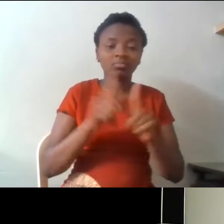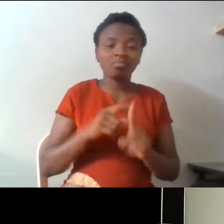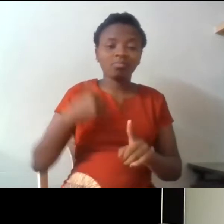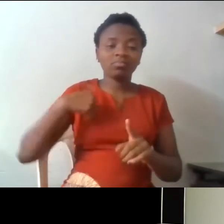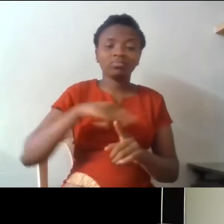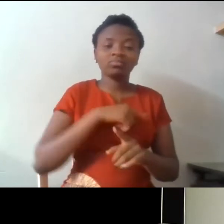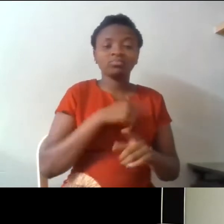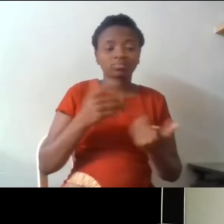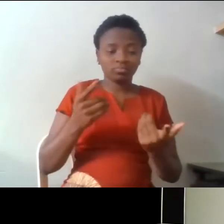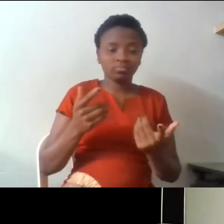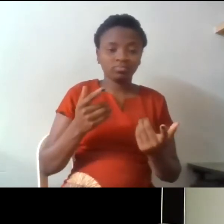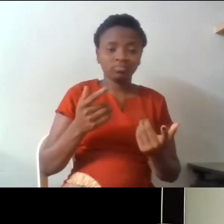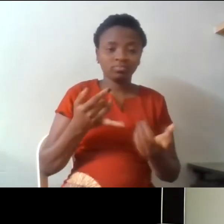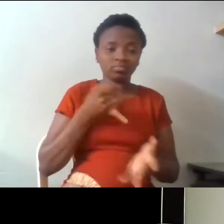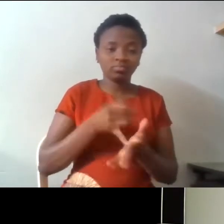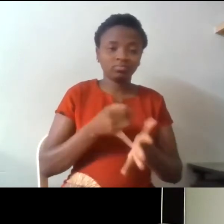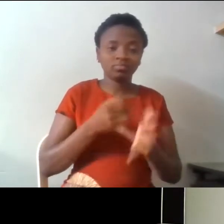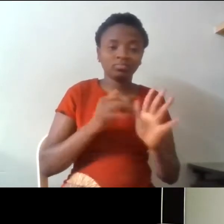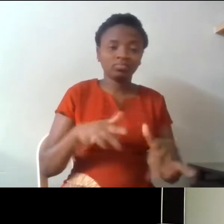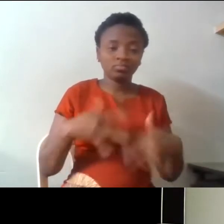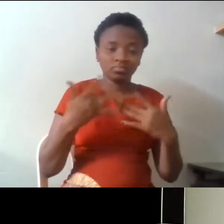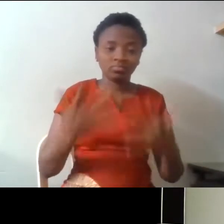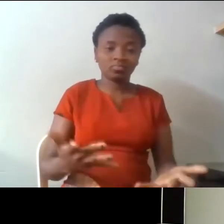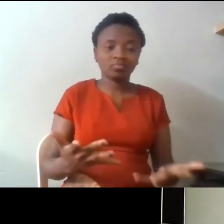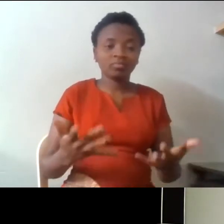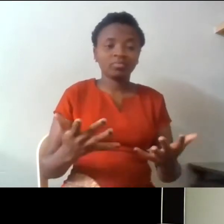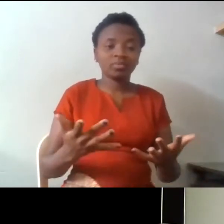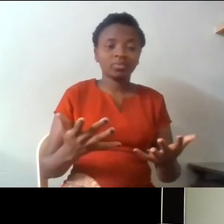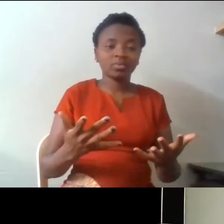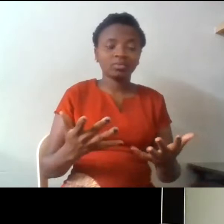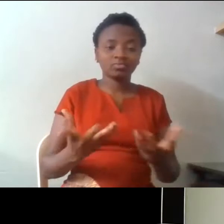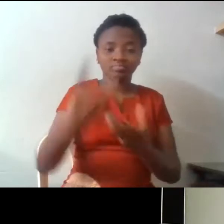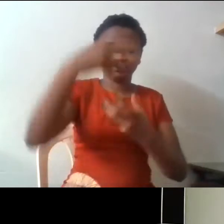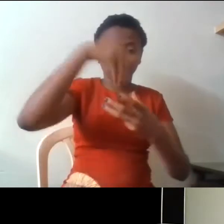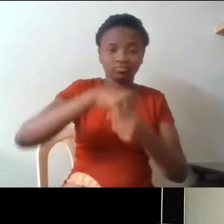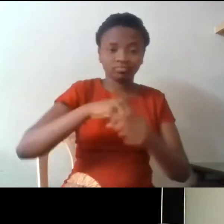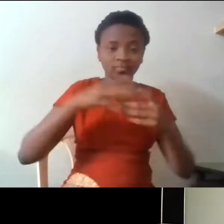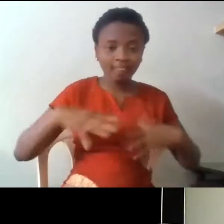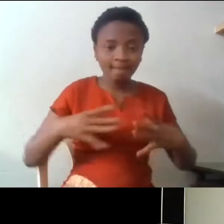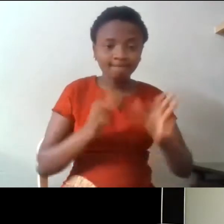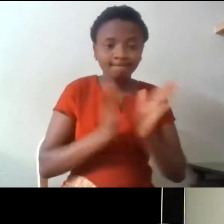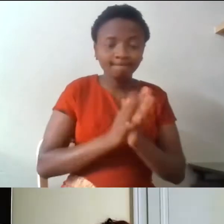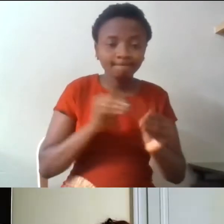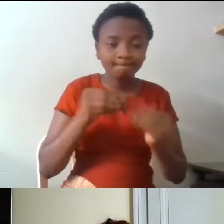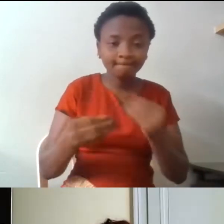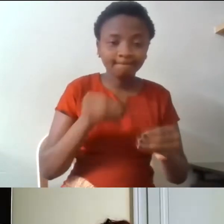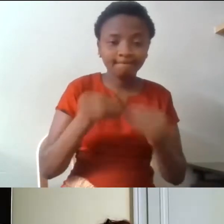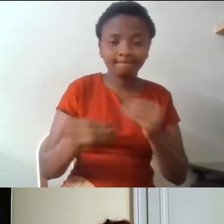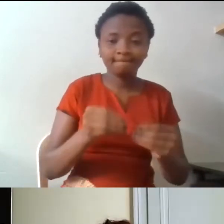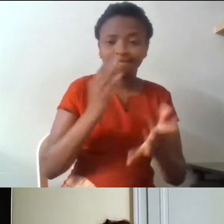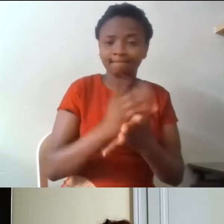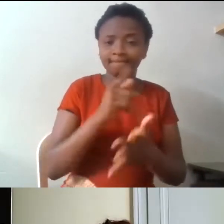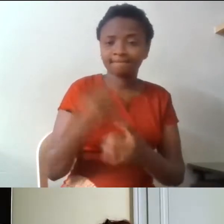global discussion around how to include people with disabilities. We have been doing this with the support